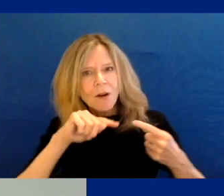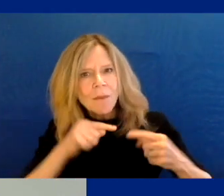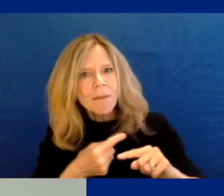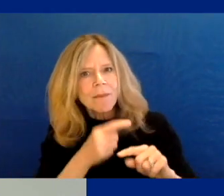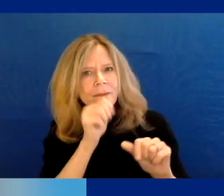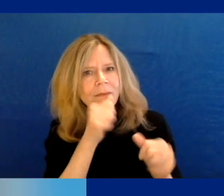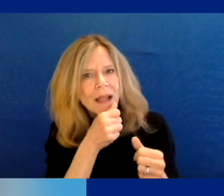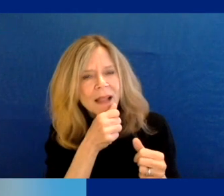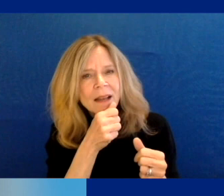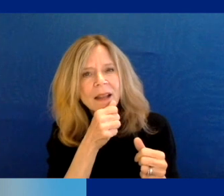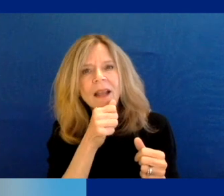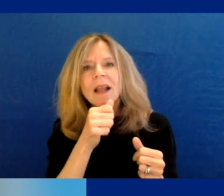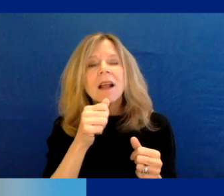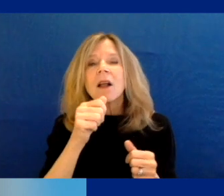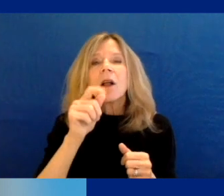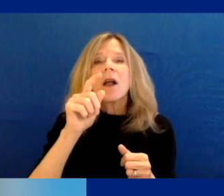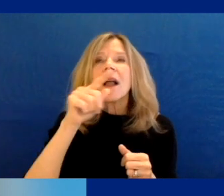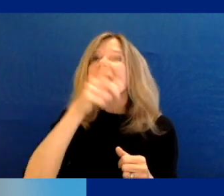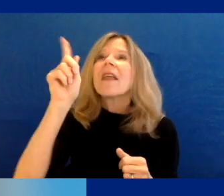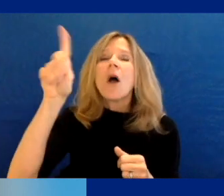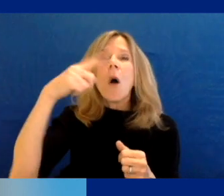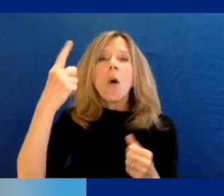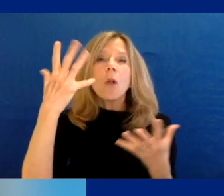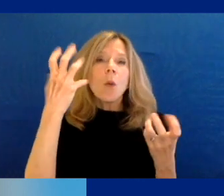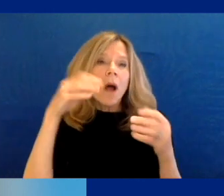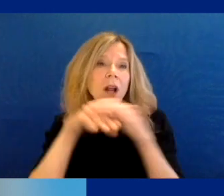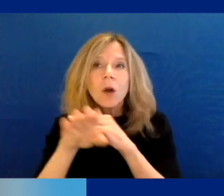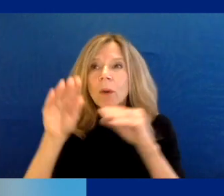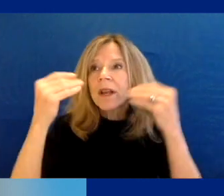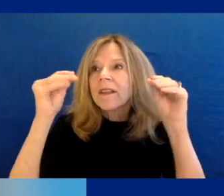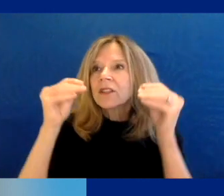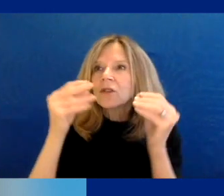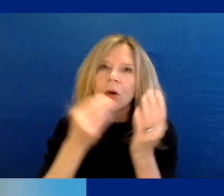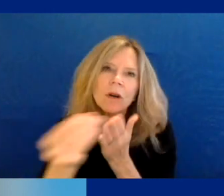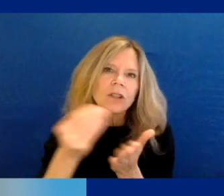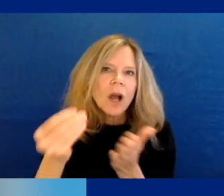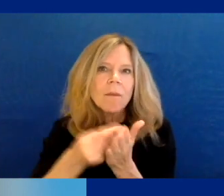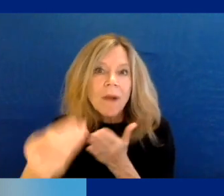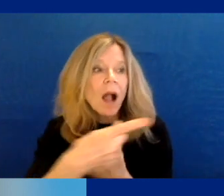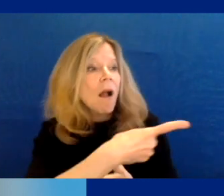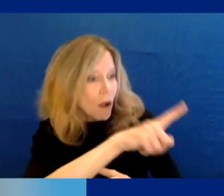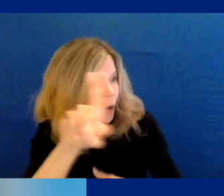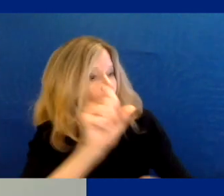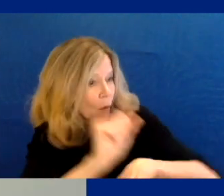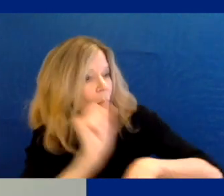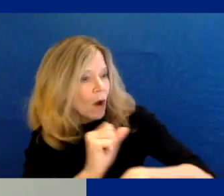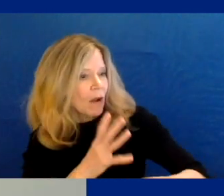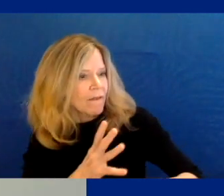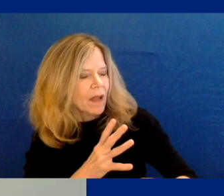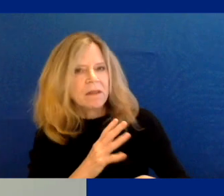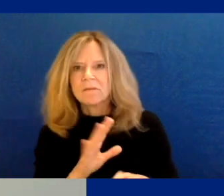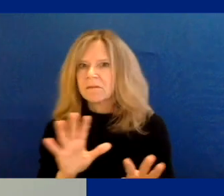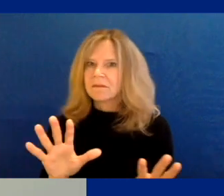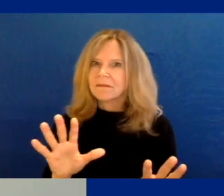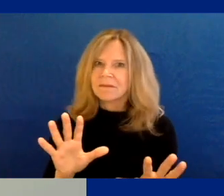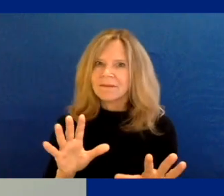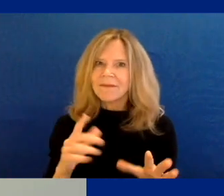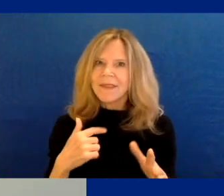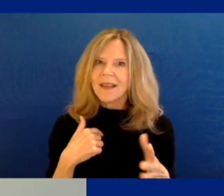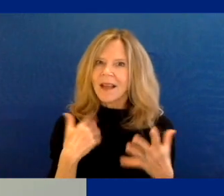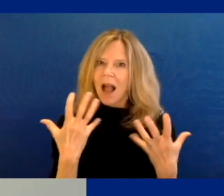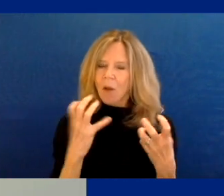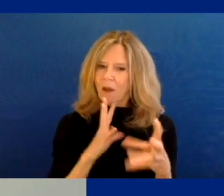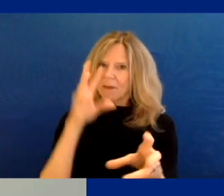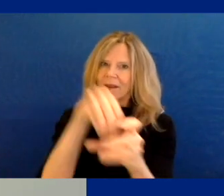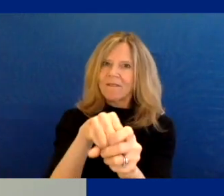all. They were visible only in their productivity. Part of my background is in public health, and so for me, I was like, this is